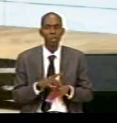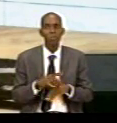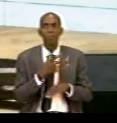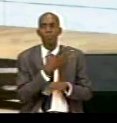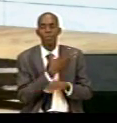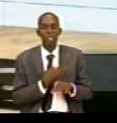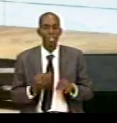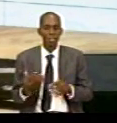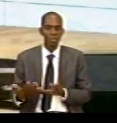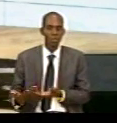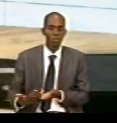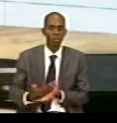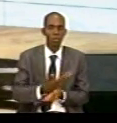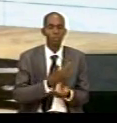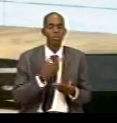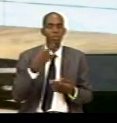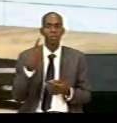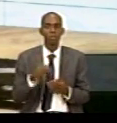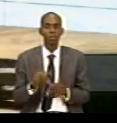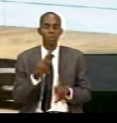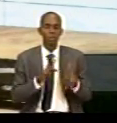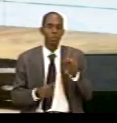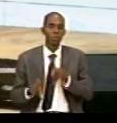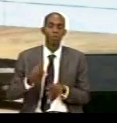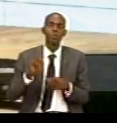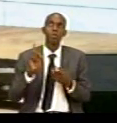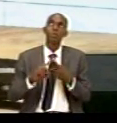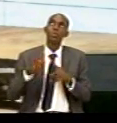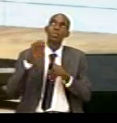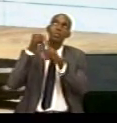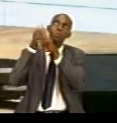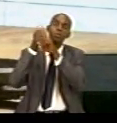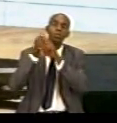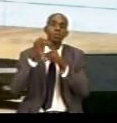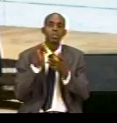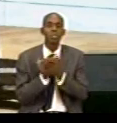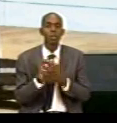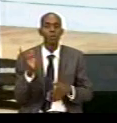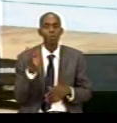the bride unto himself, that